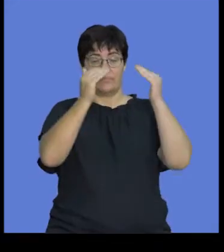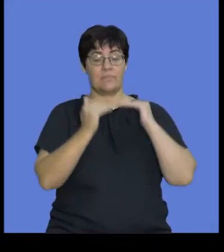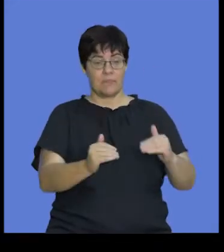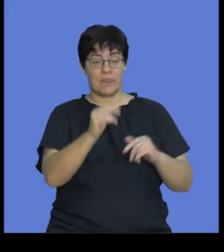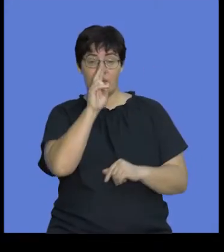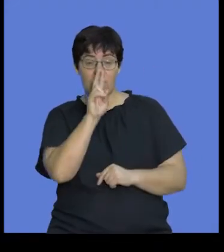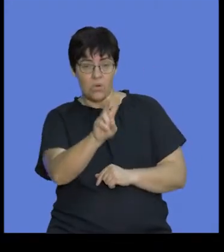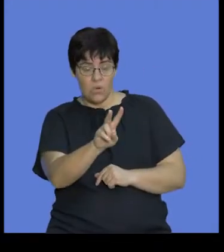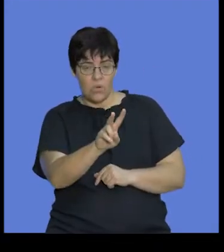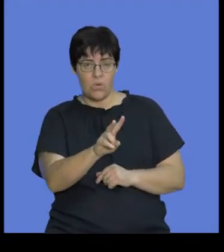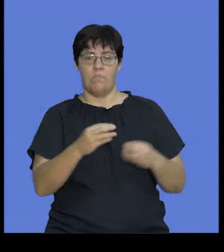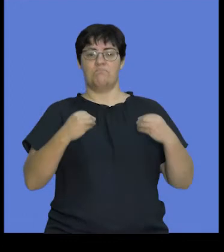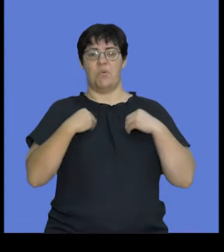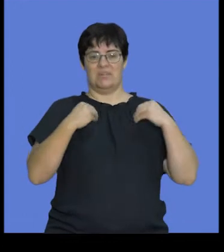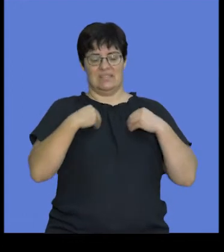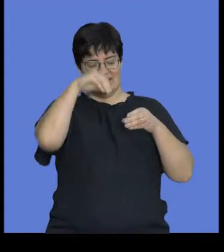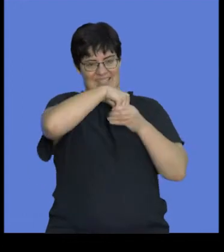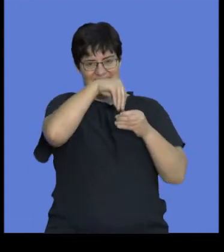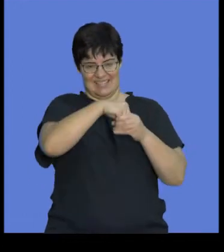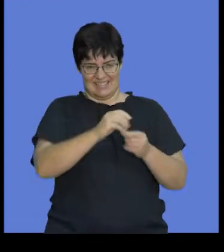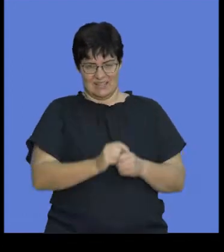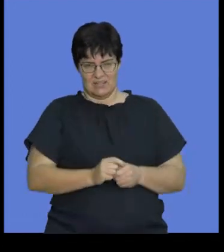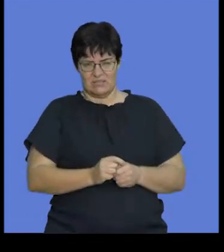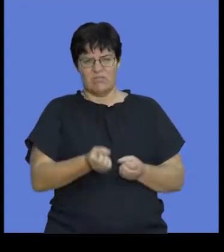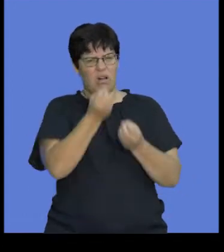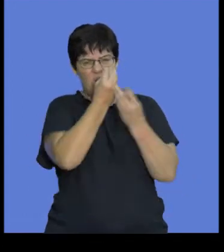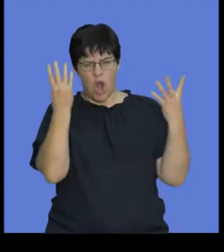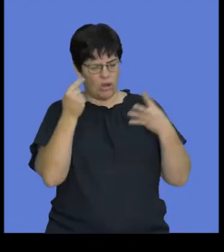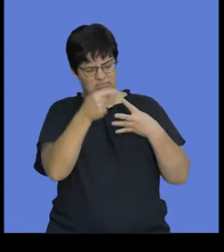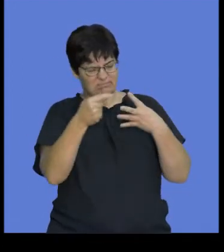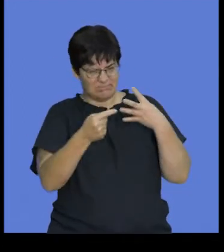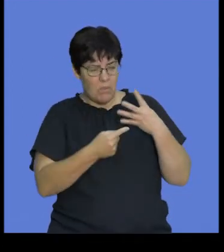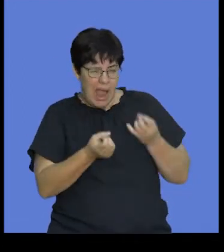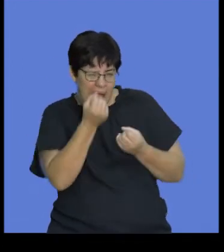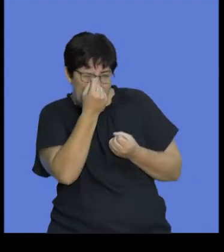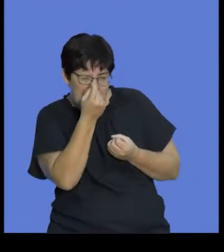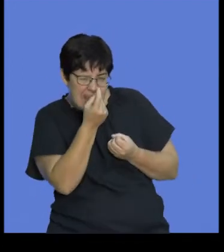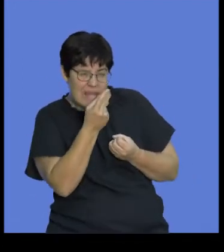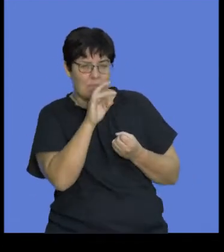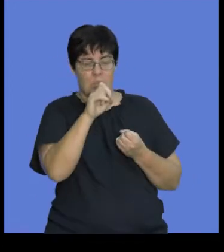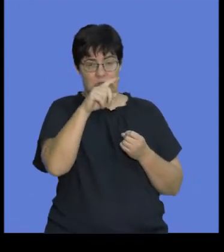Now we need to look at the properties. Okay? We're doing a lot of groundwork today.